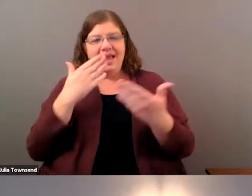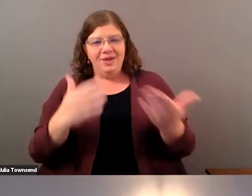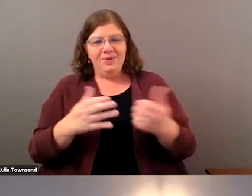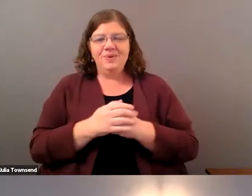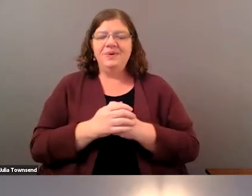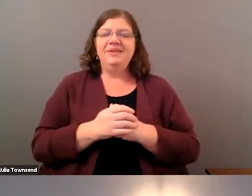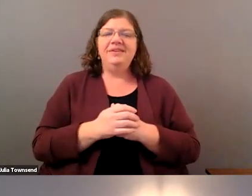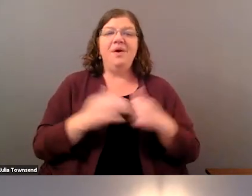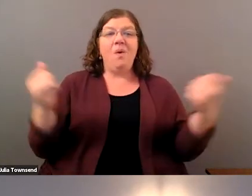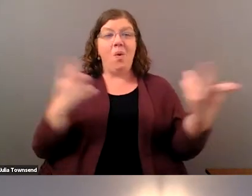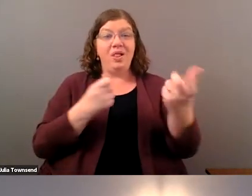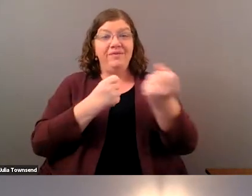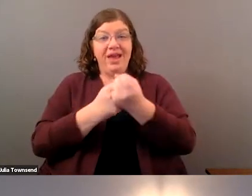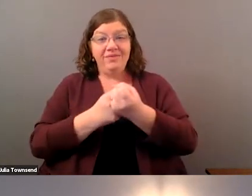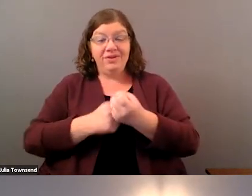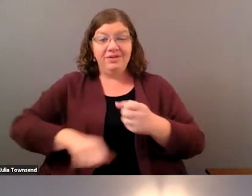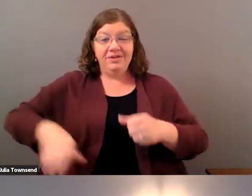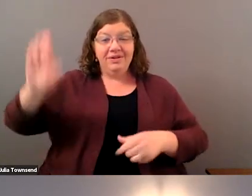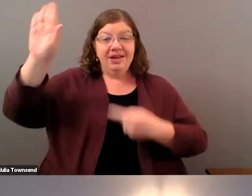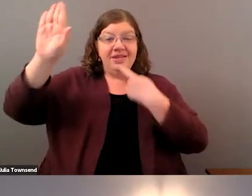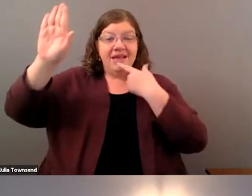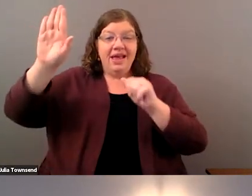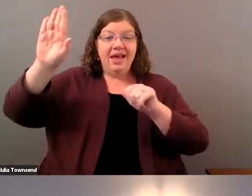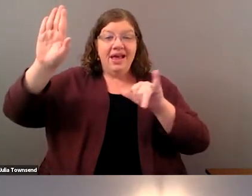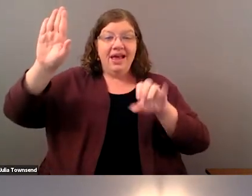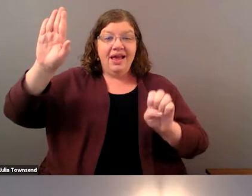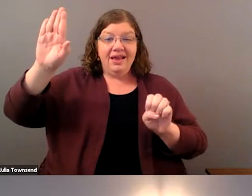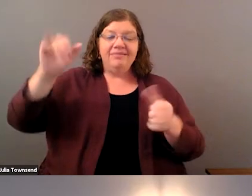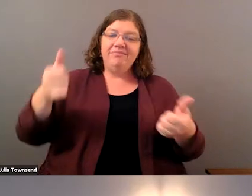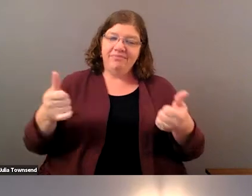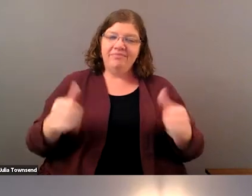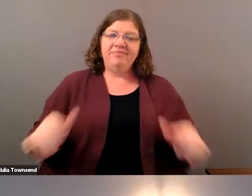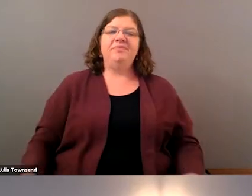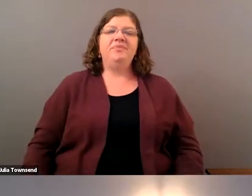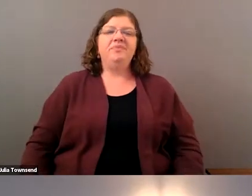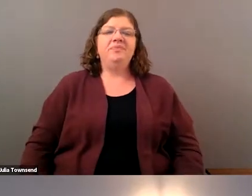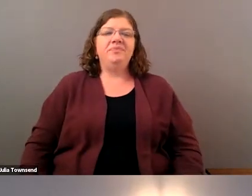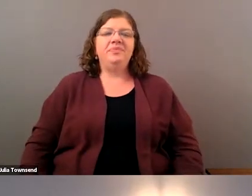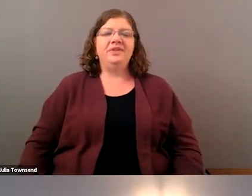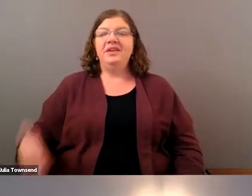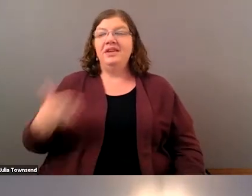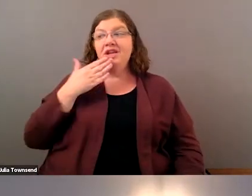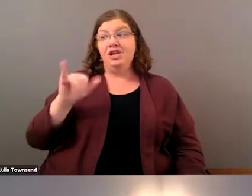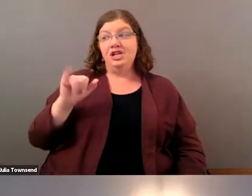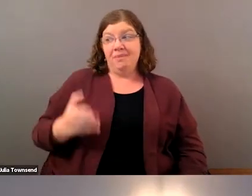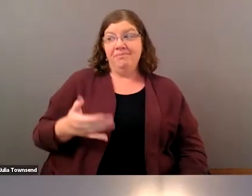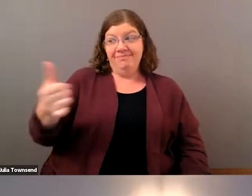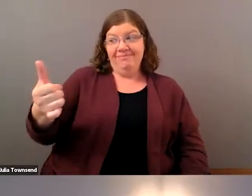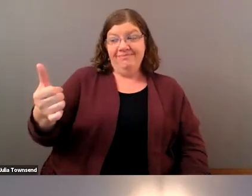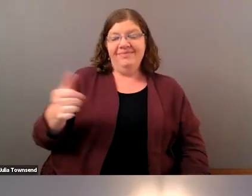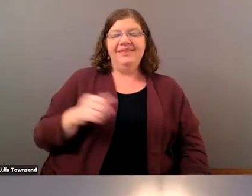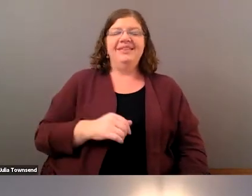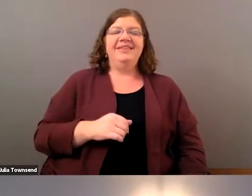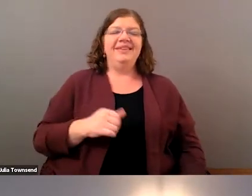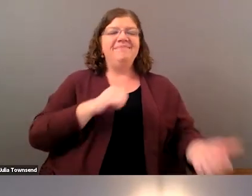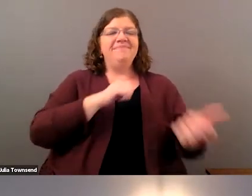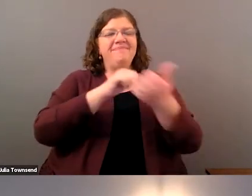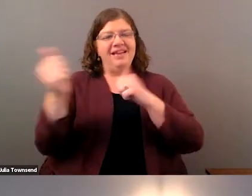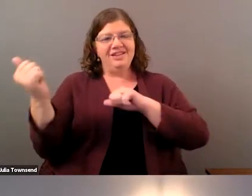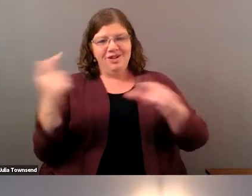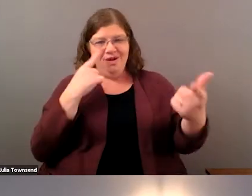please signify by raising your hand and saying aye. Aye. Aye. Good job, Ms. Capps. The motion passes